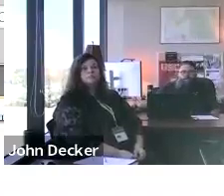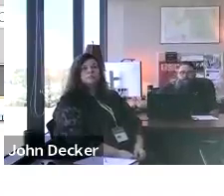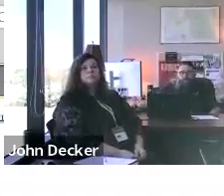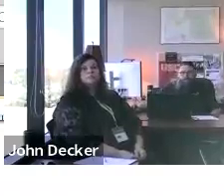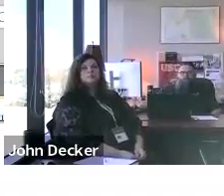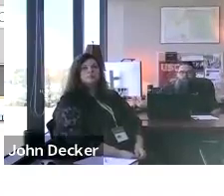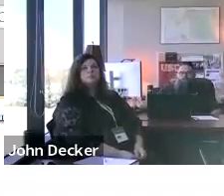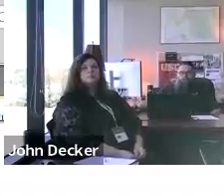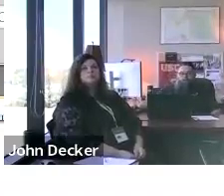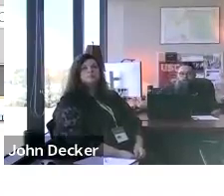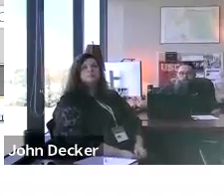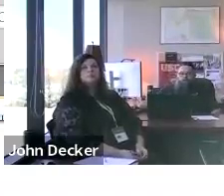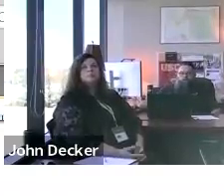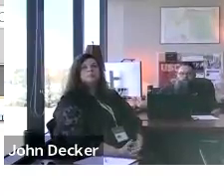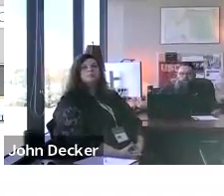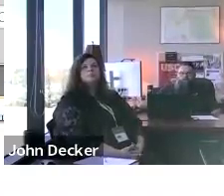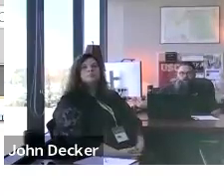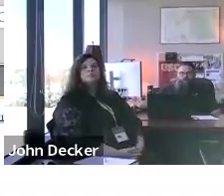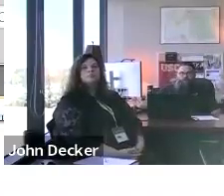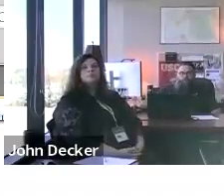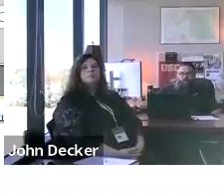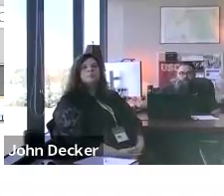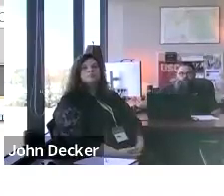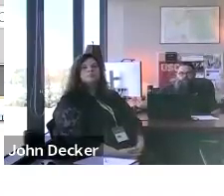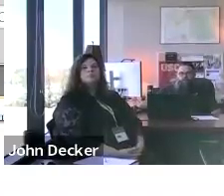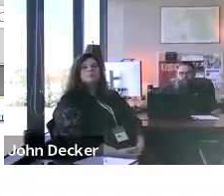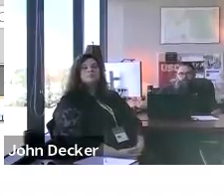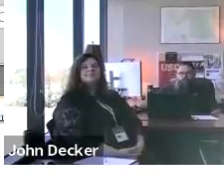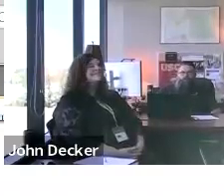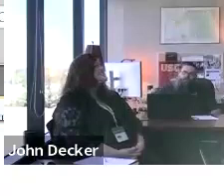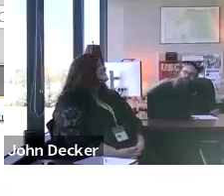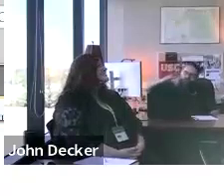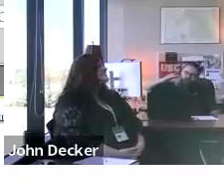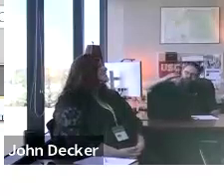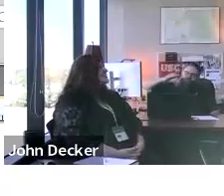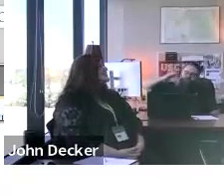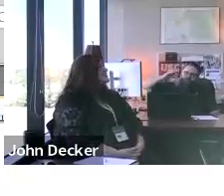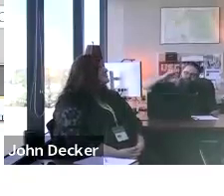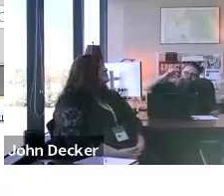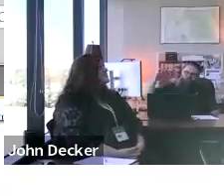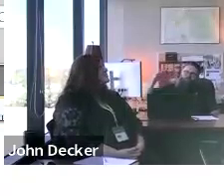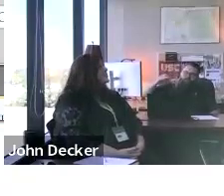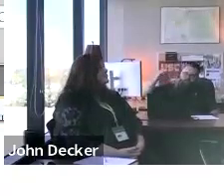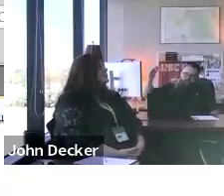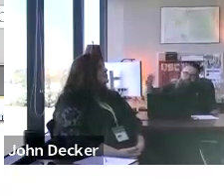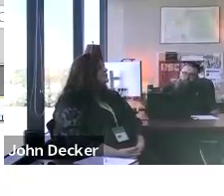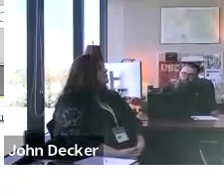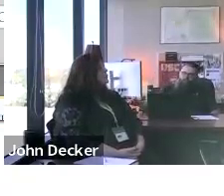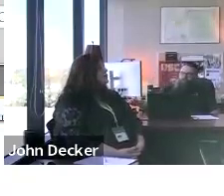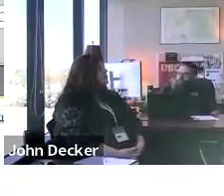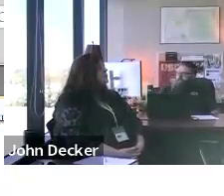we did the bundling and unbundling of rates during the course of the, delivery of the